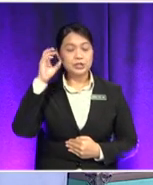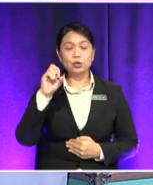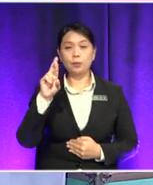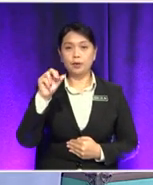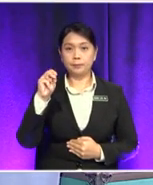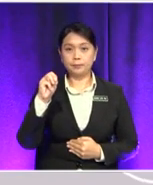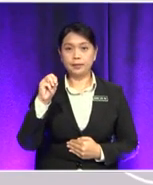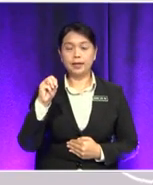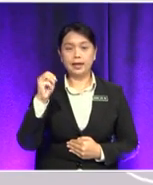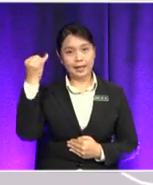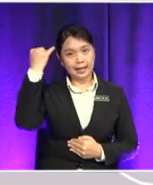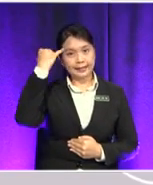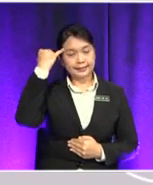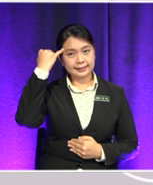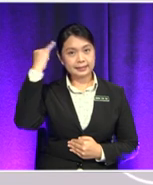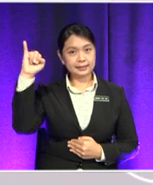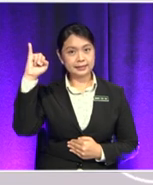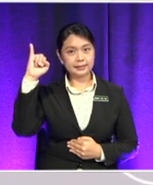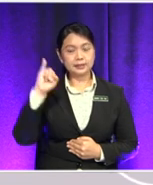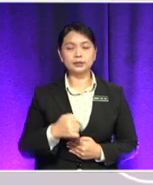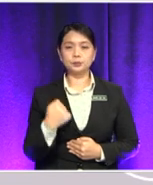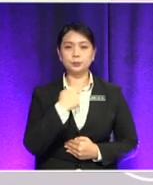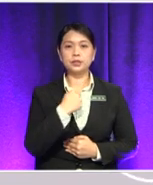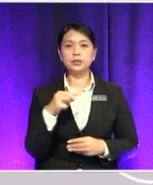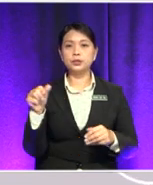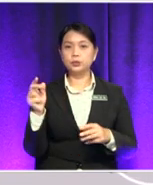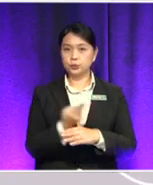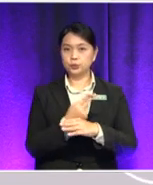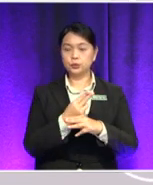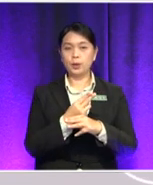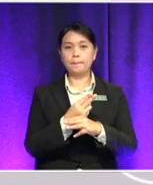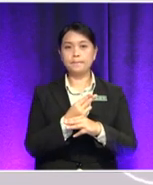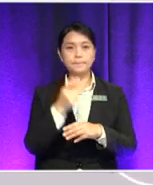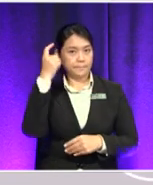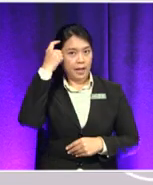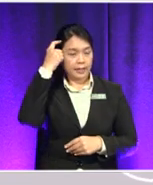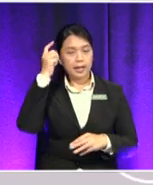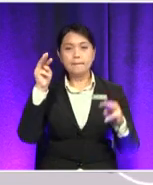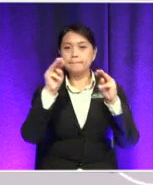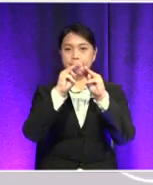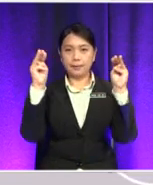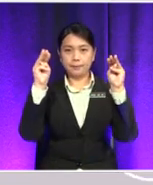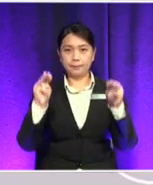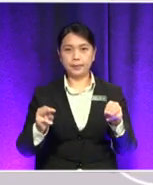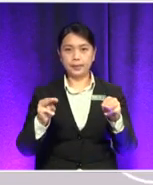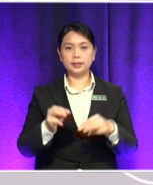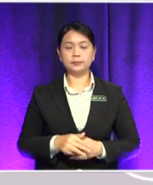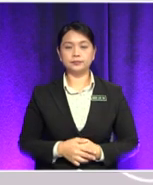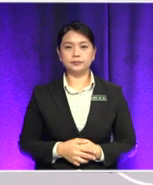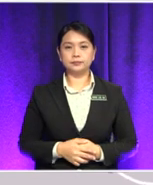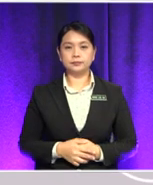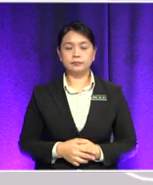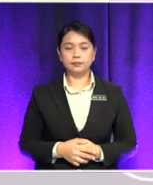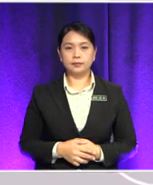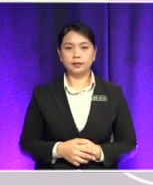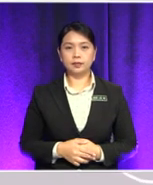use a mind map. It's quite interesting, right? So this is one of the The pattern of mind